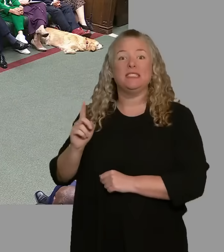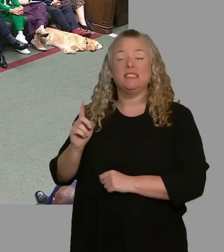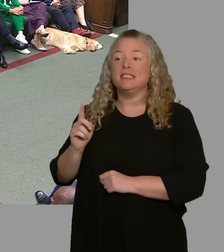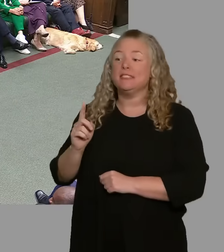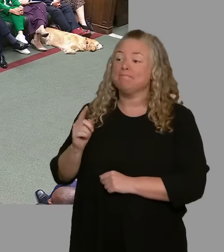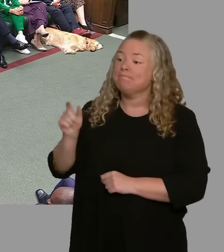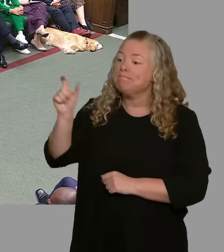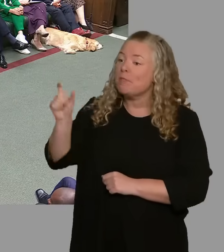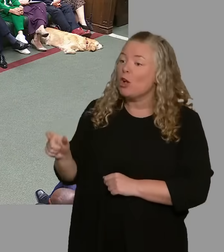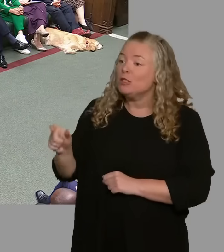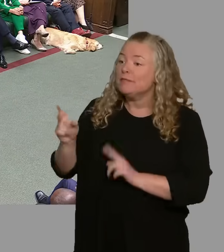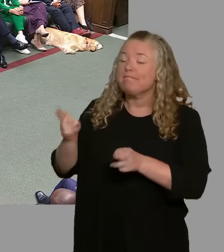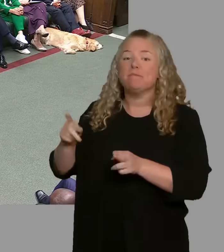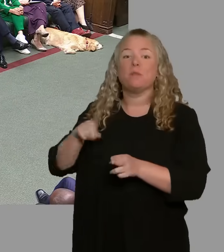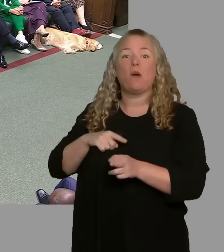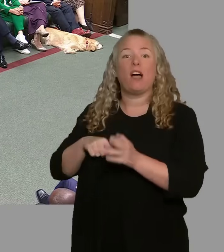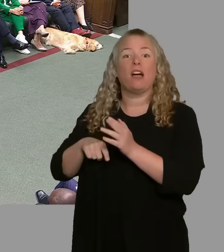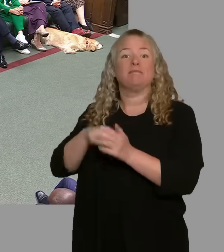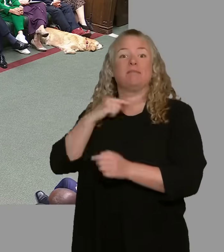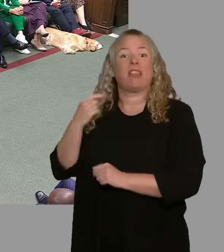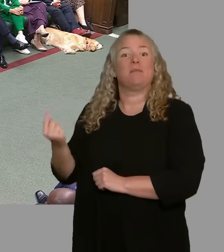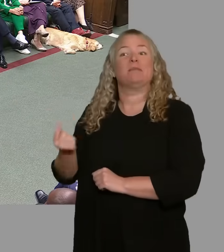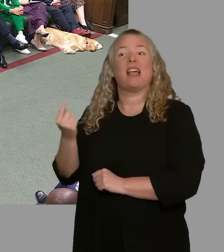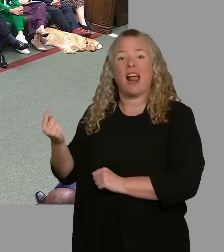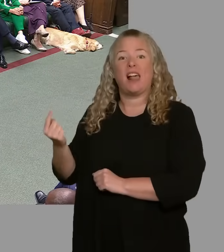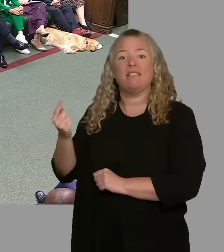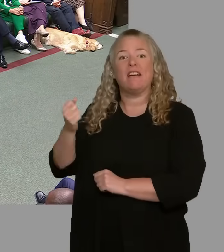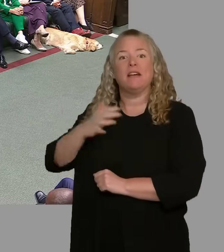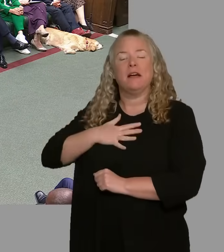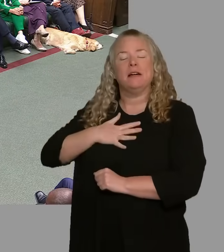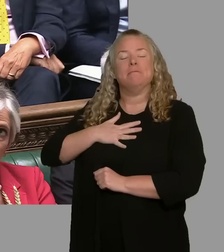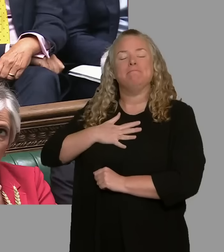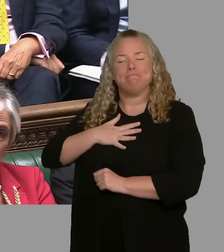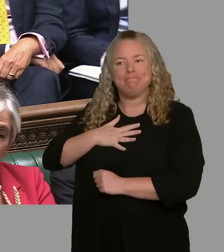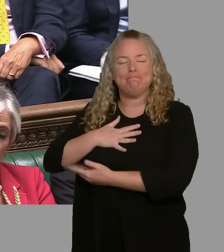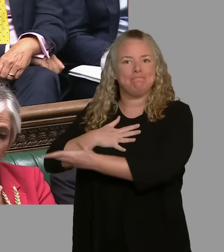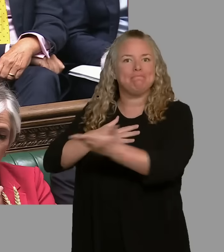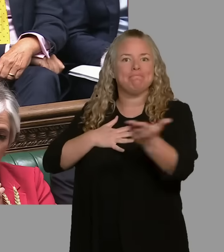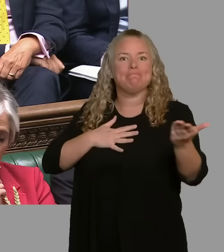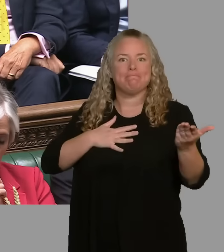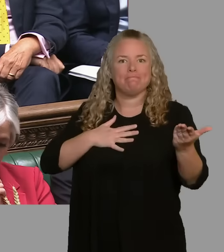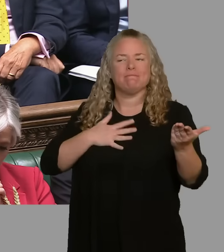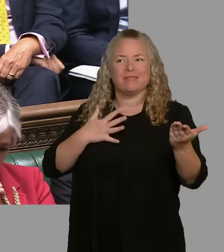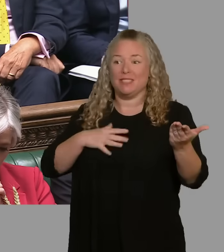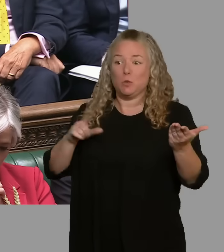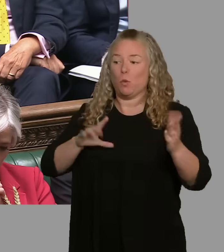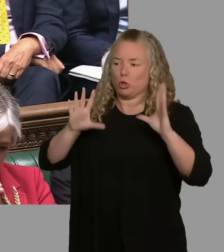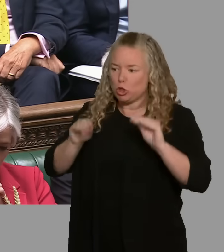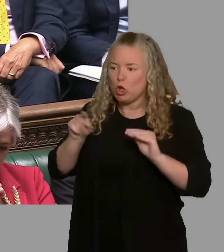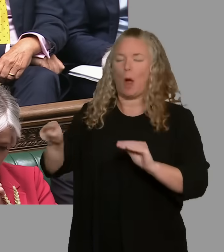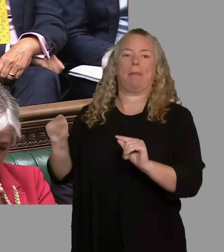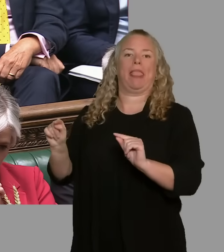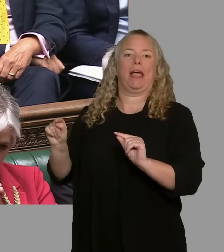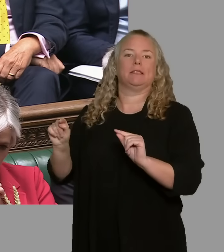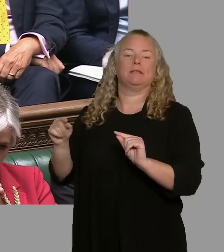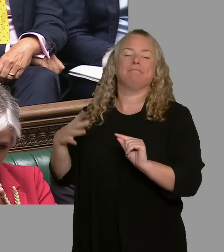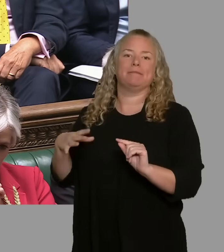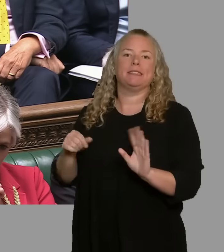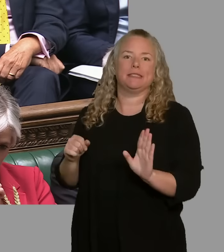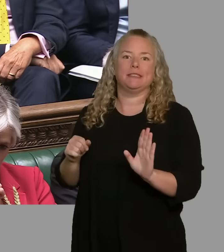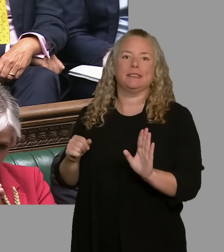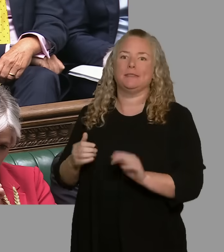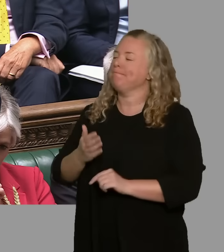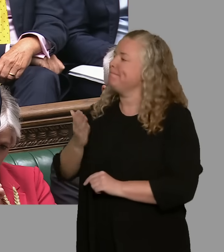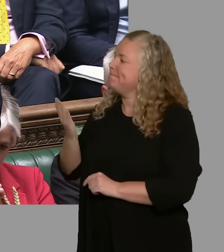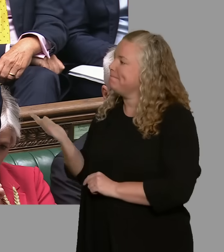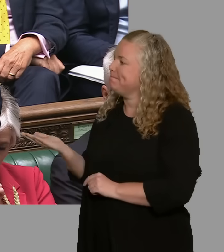Davey. Moving on, Mr. Speaker, as the Leader of the Opposition said, Lord Mandelson has admitted to continuing his relationship